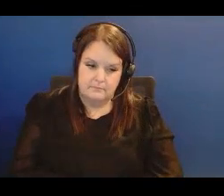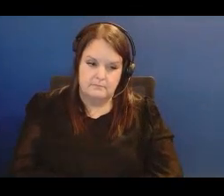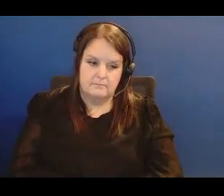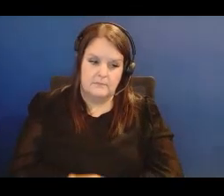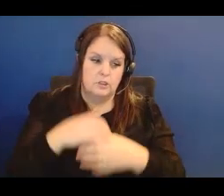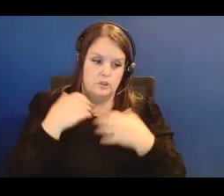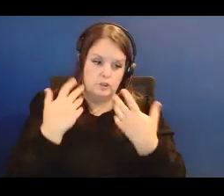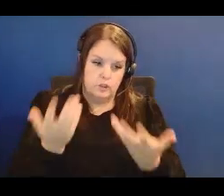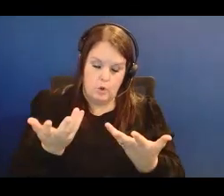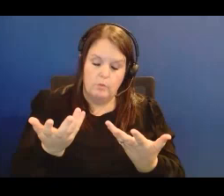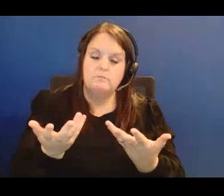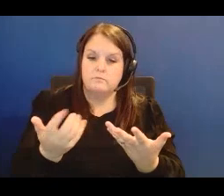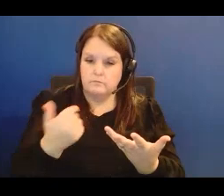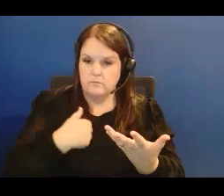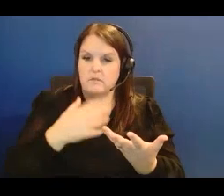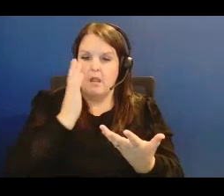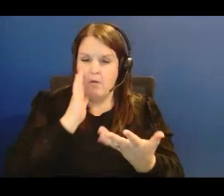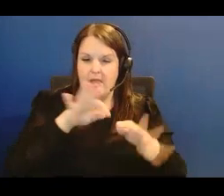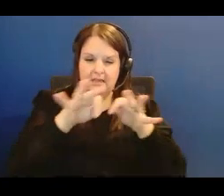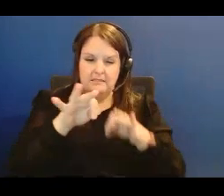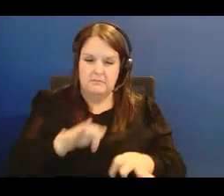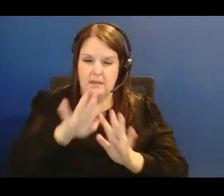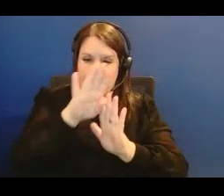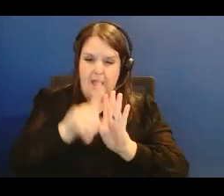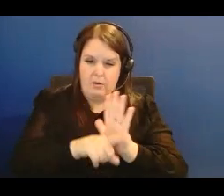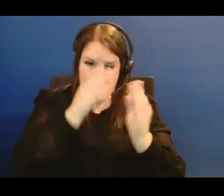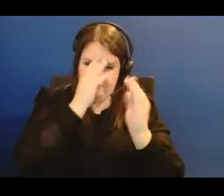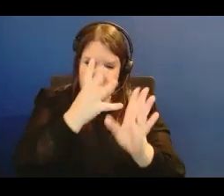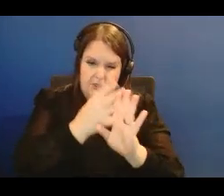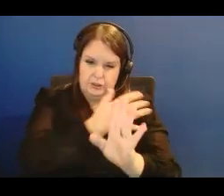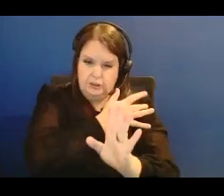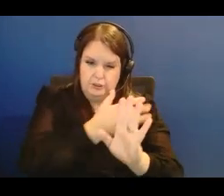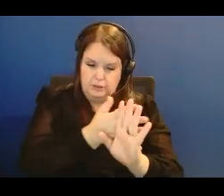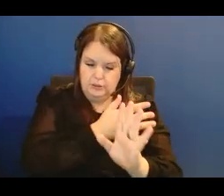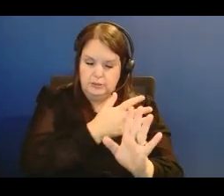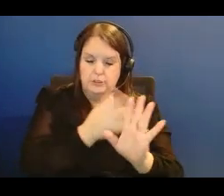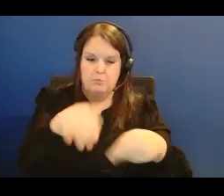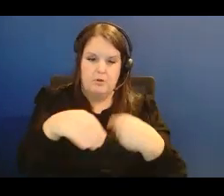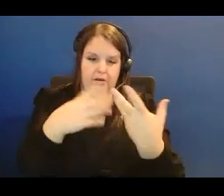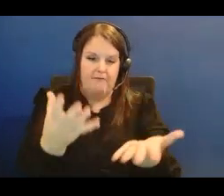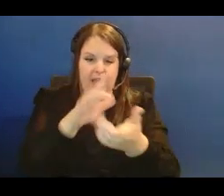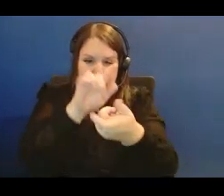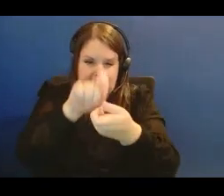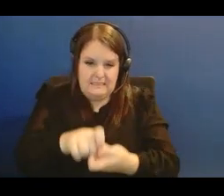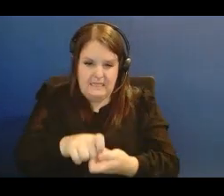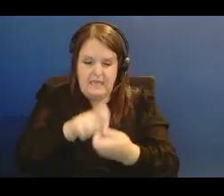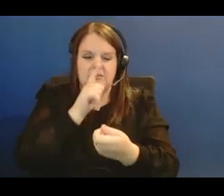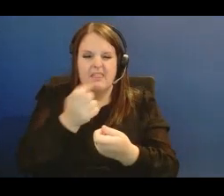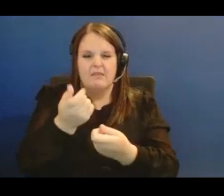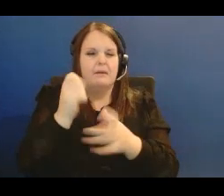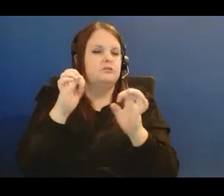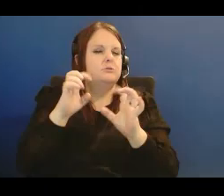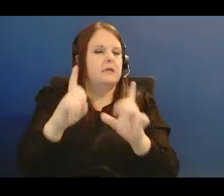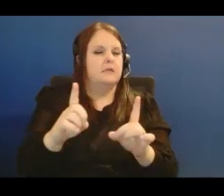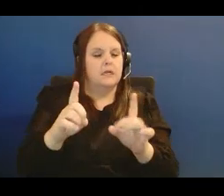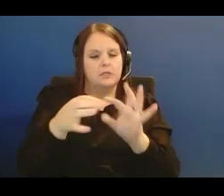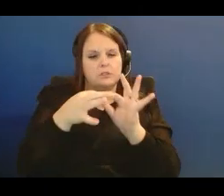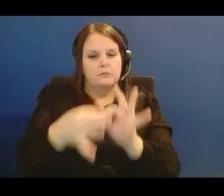So I'm going to go over some background information and provide some details and just a little bit of education